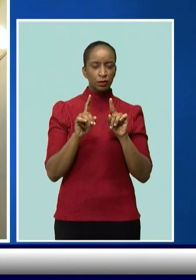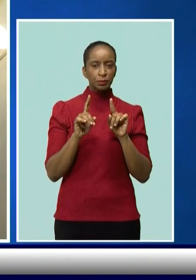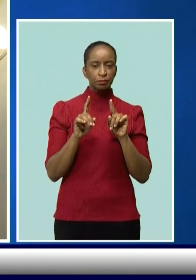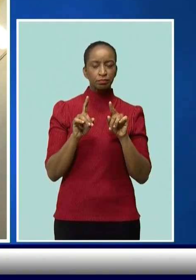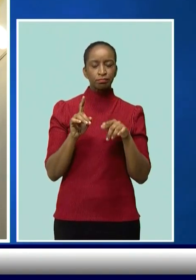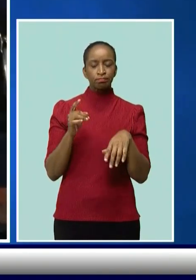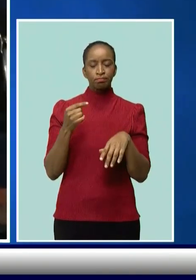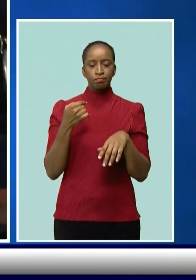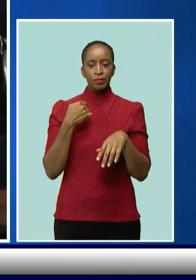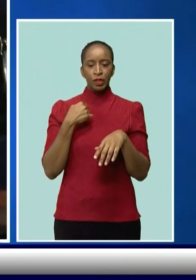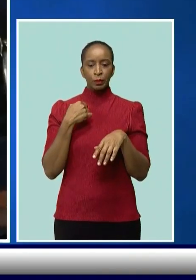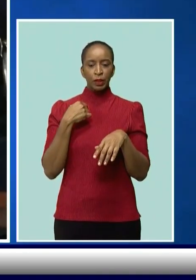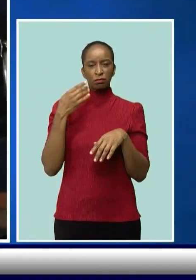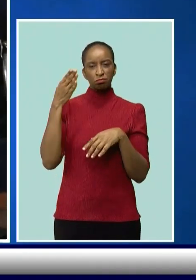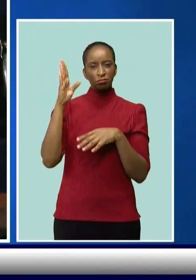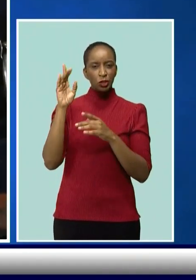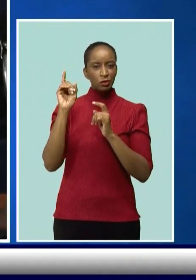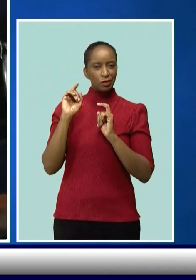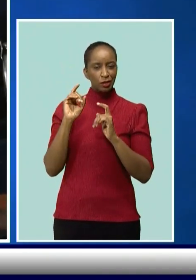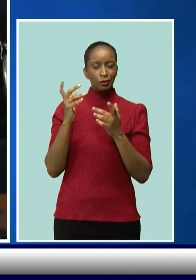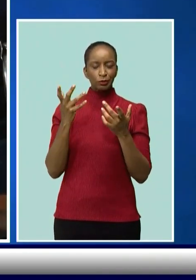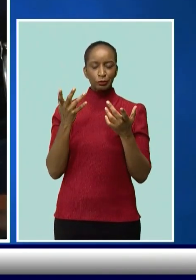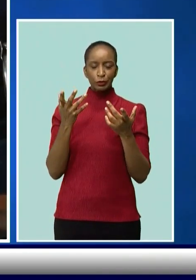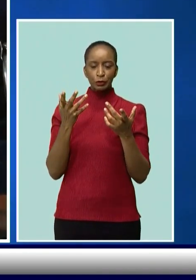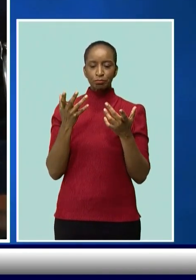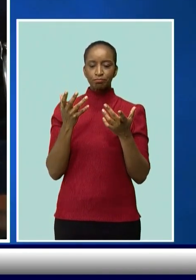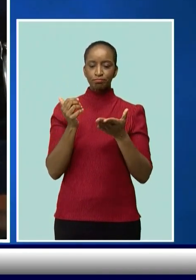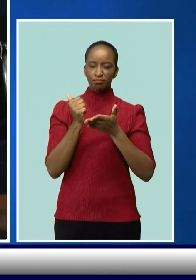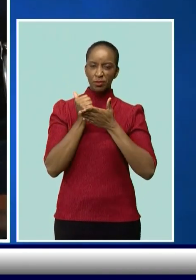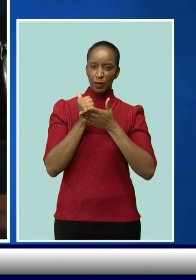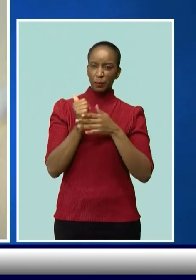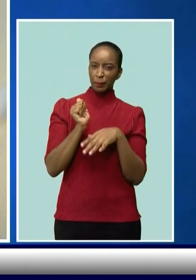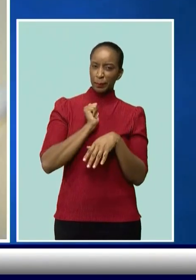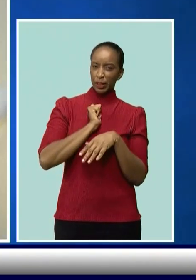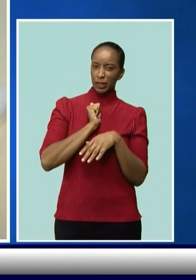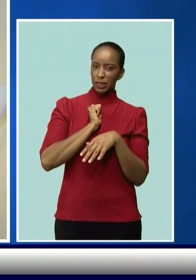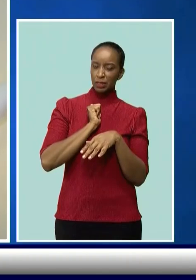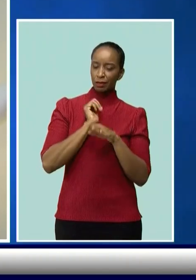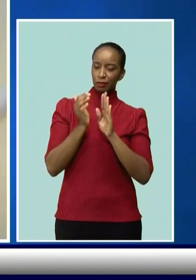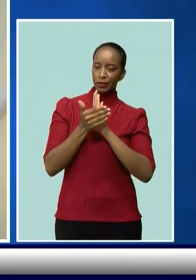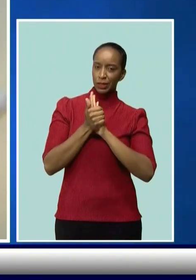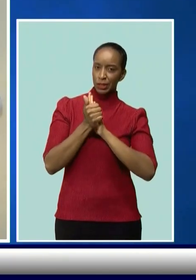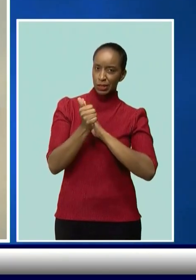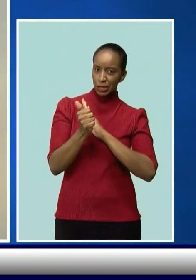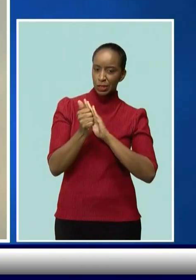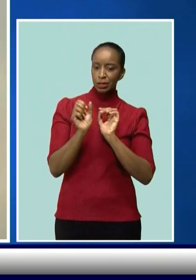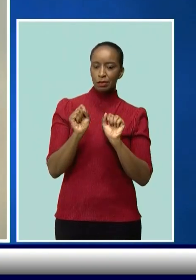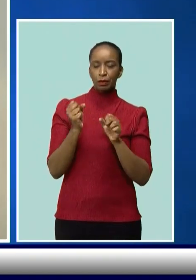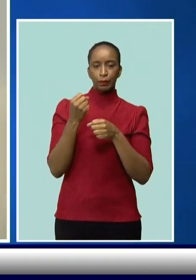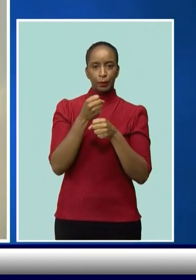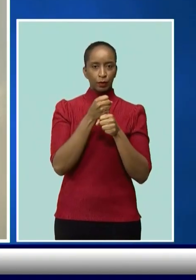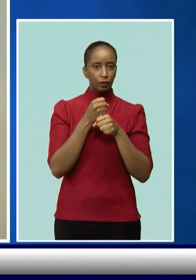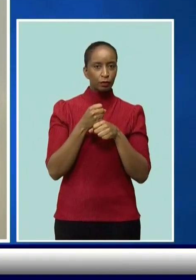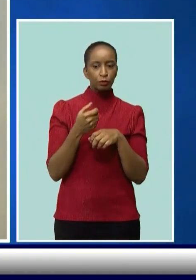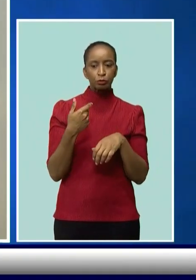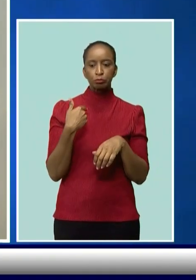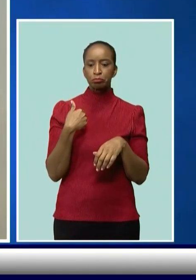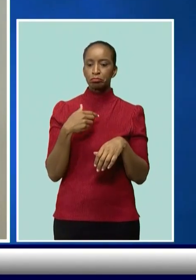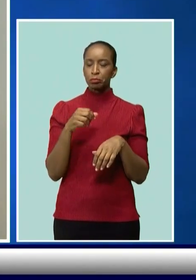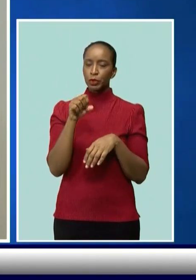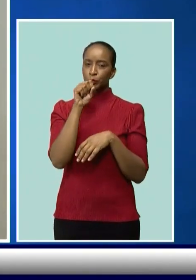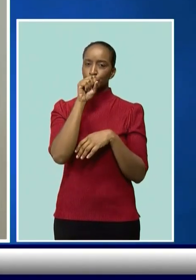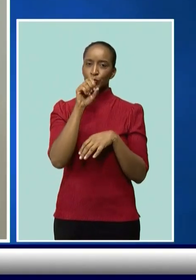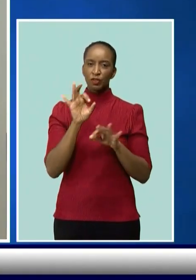ability. Being that it is embedded in my DNA, I have a passion for fashion, a genuine passion for fashion, I should more